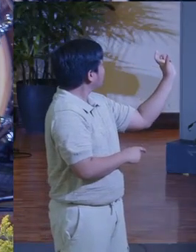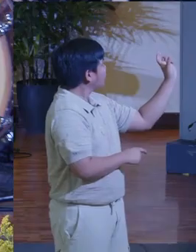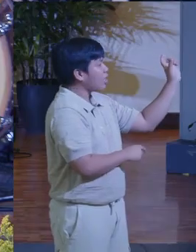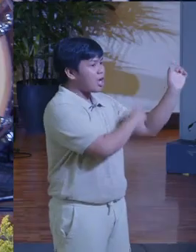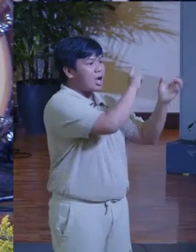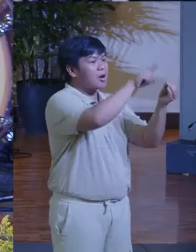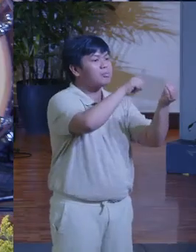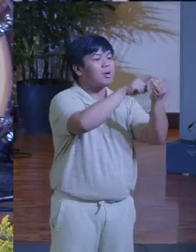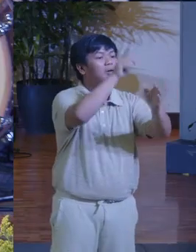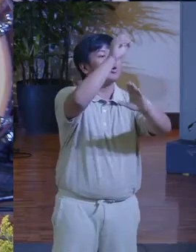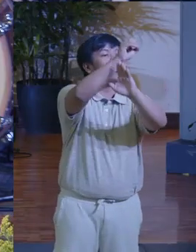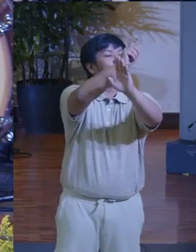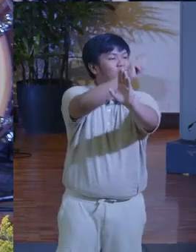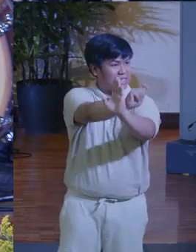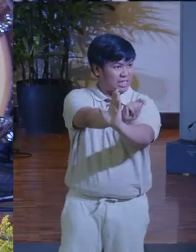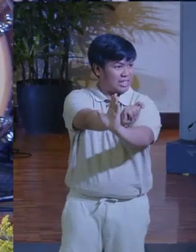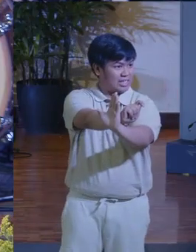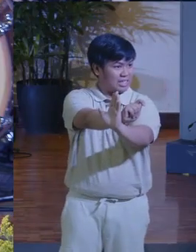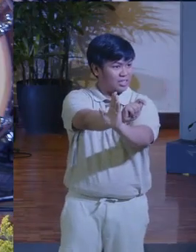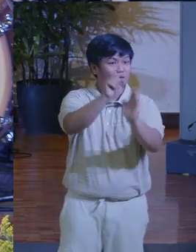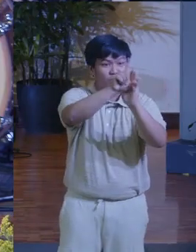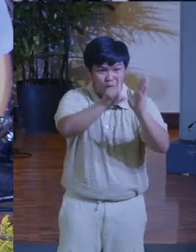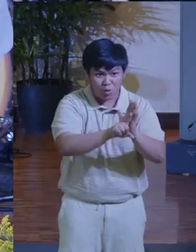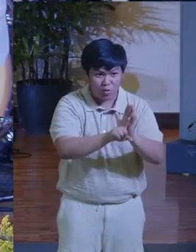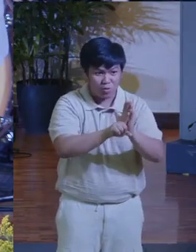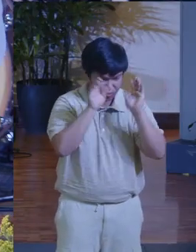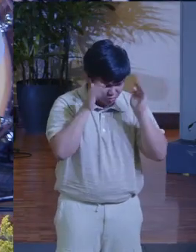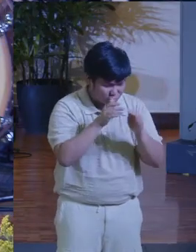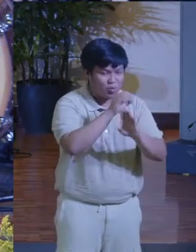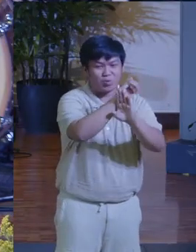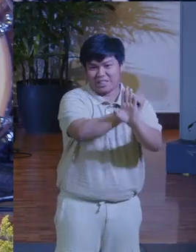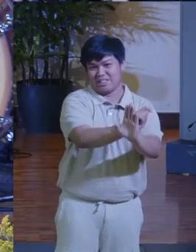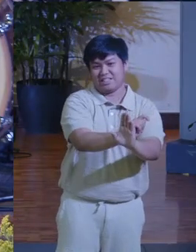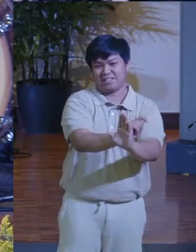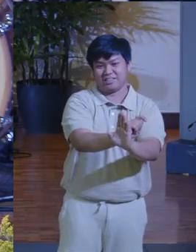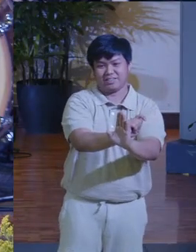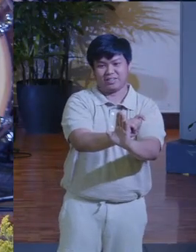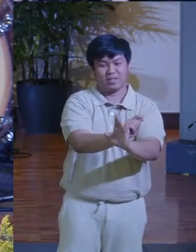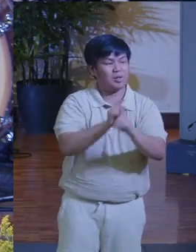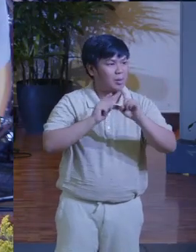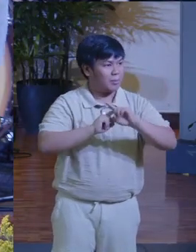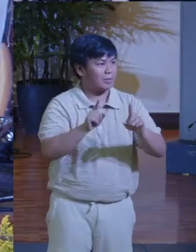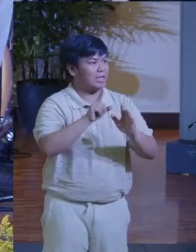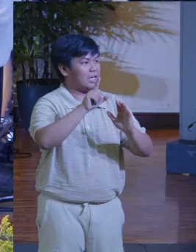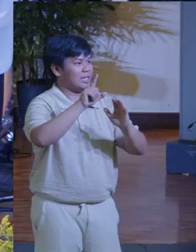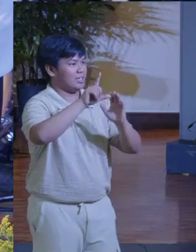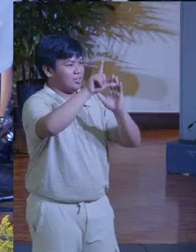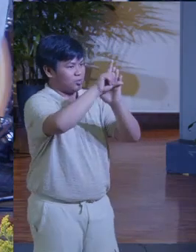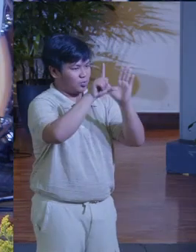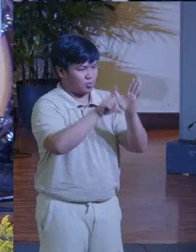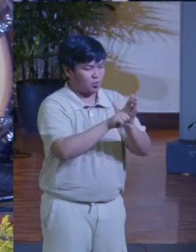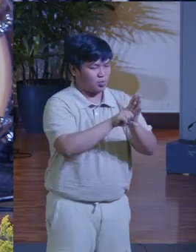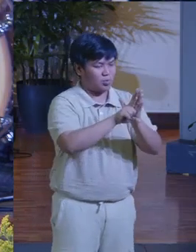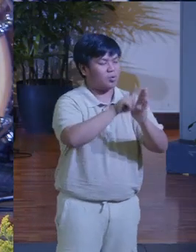refers to the Old Testament. No? Although sabi niya, although the law and the prophets